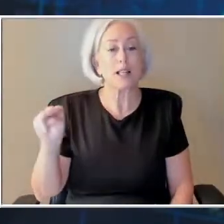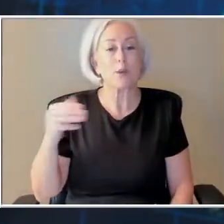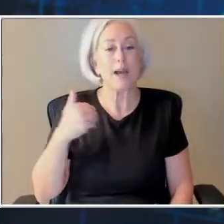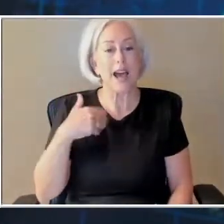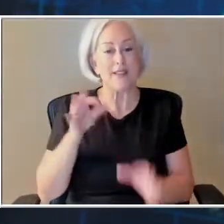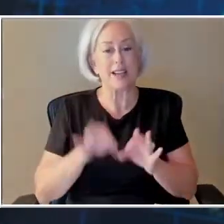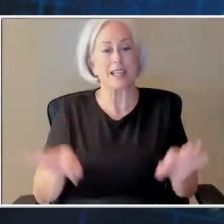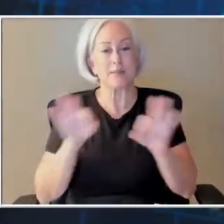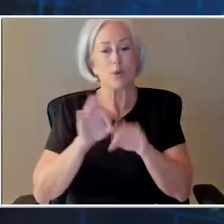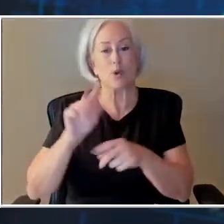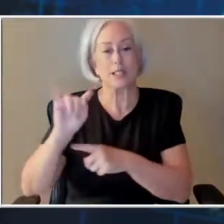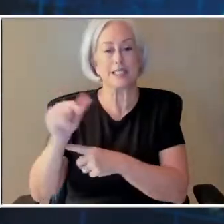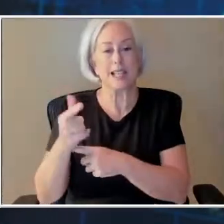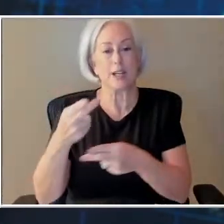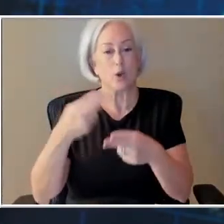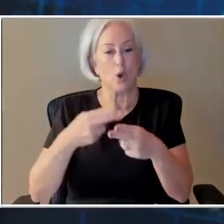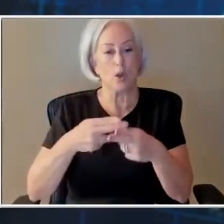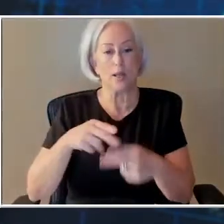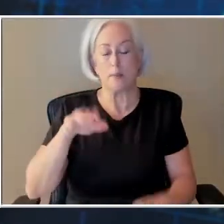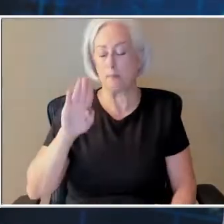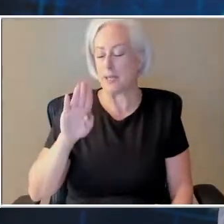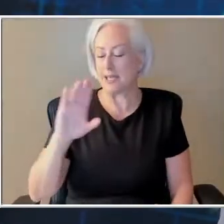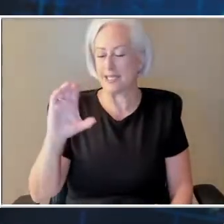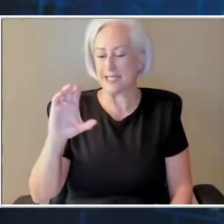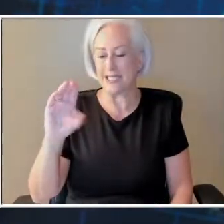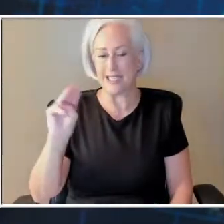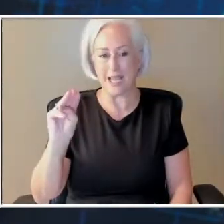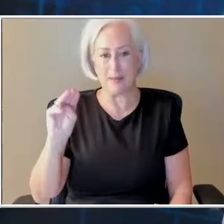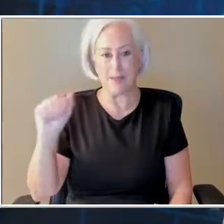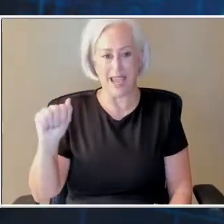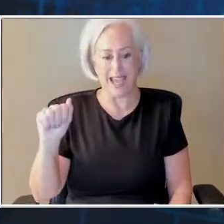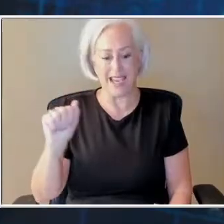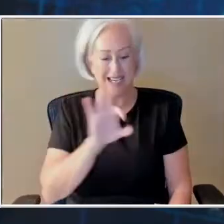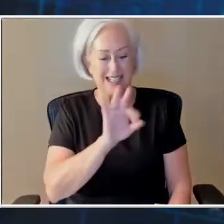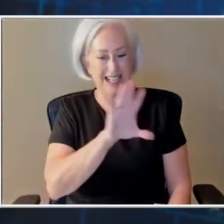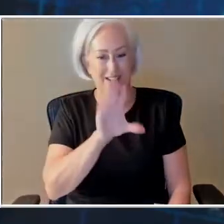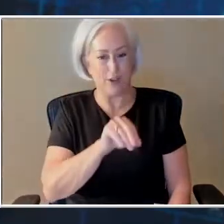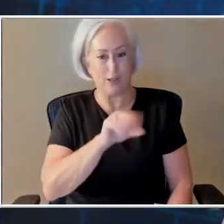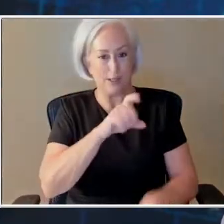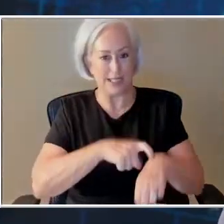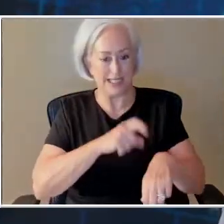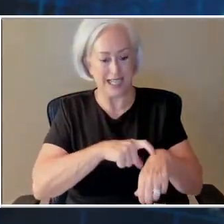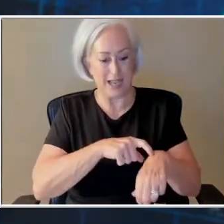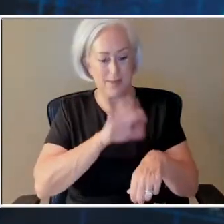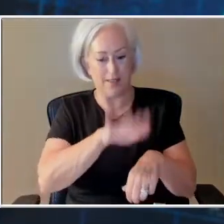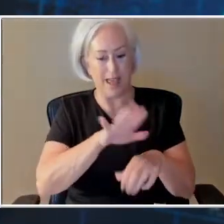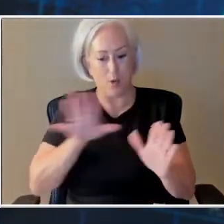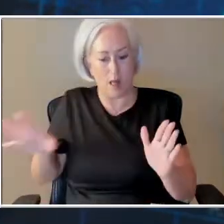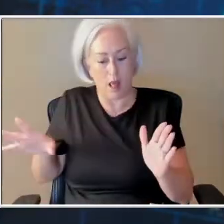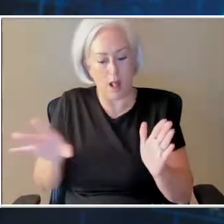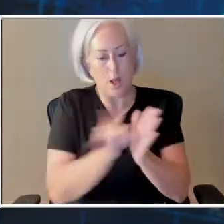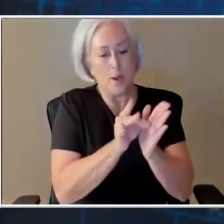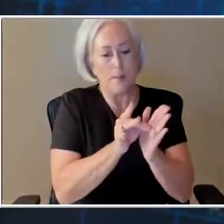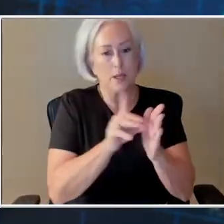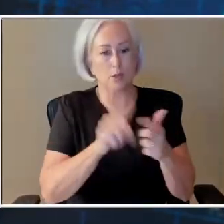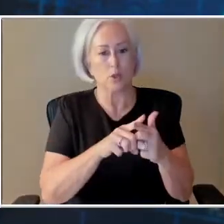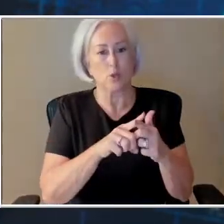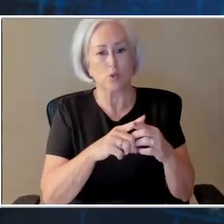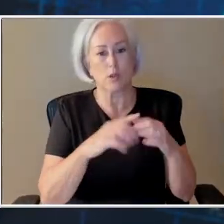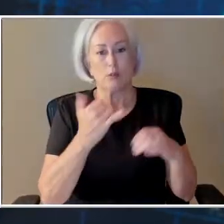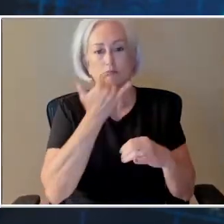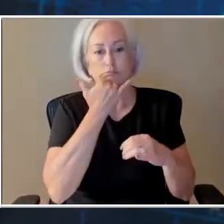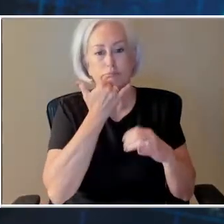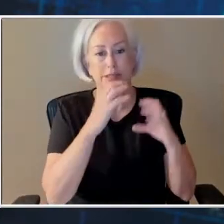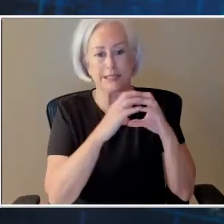tag called BCMA. It's present 95%. This tag is very important because it's like where, you know, where you